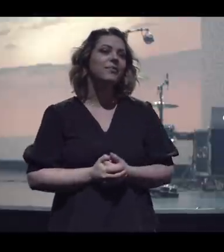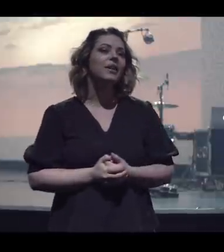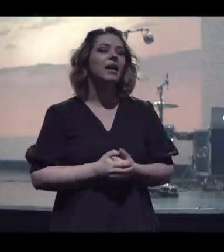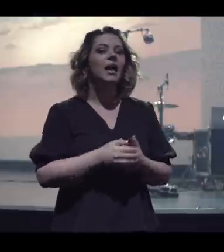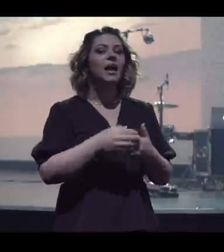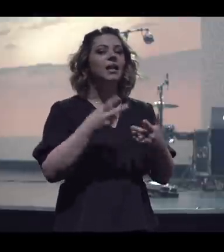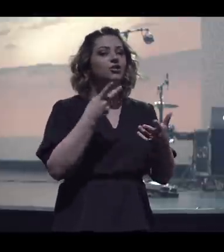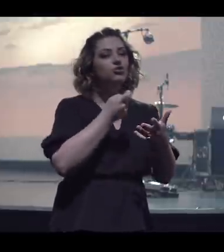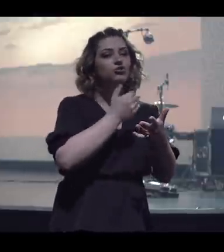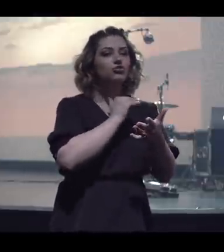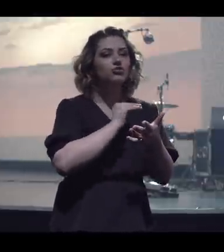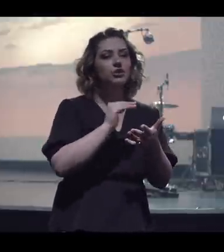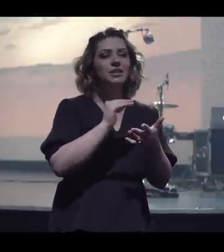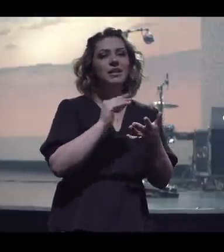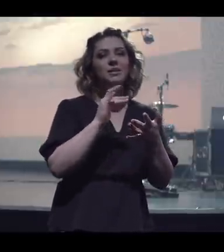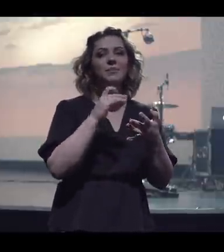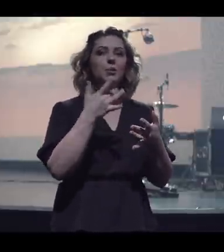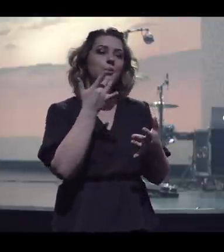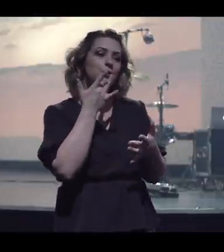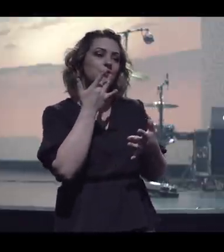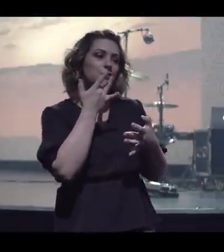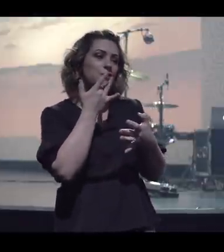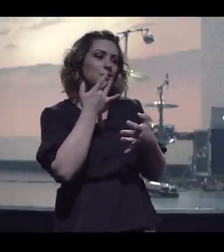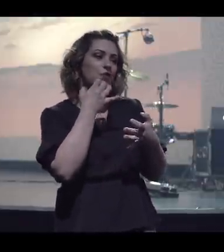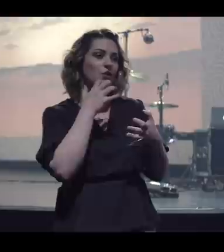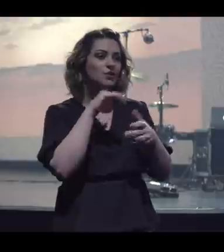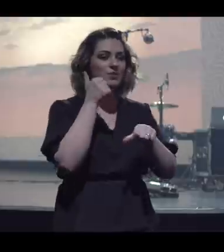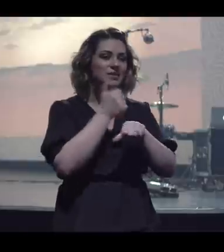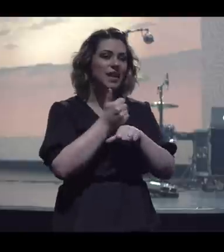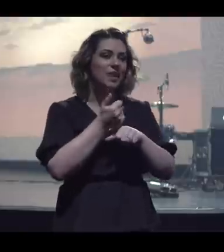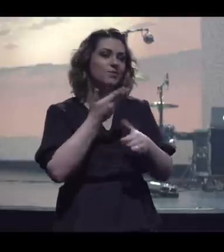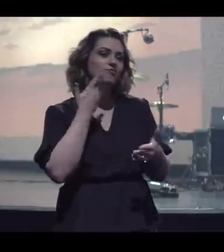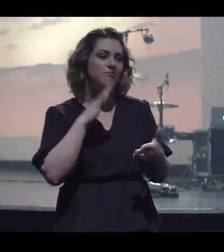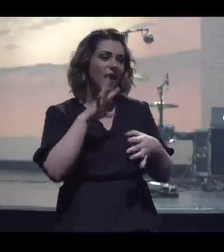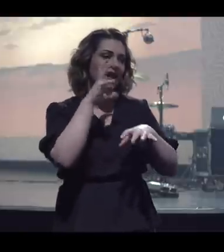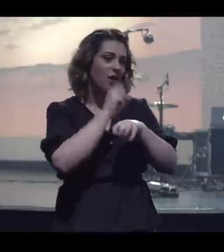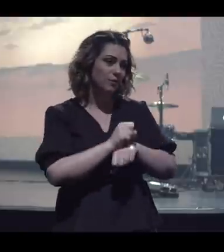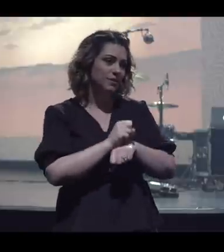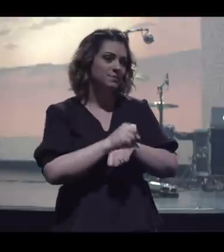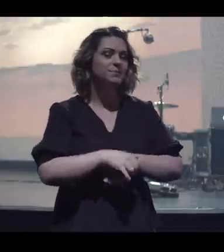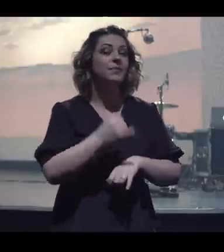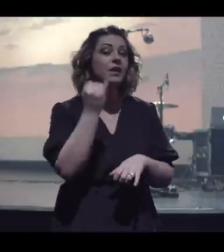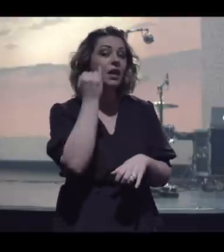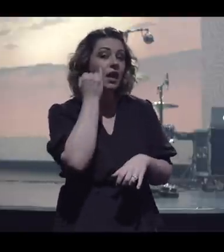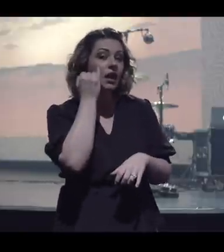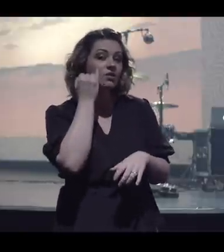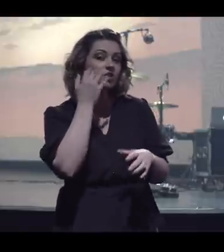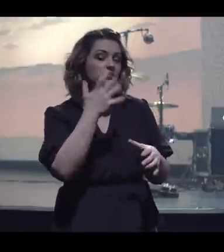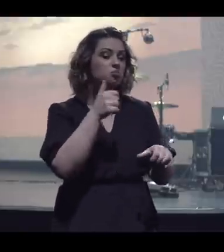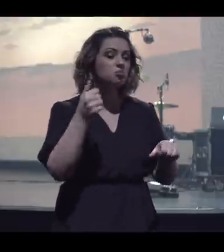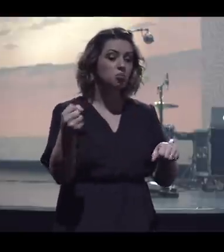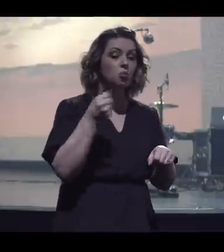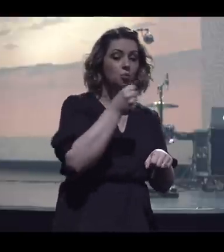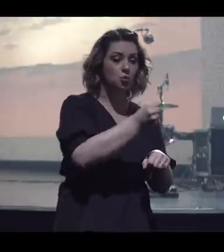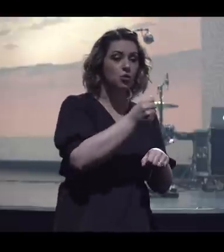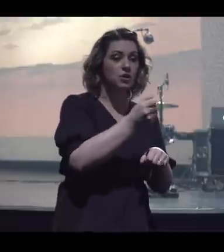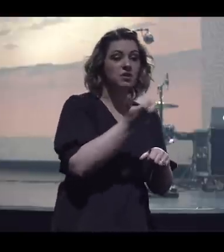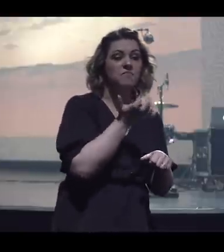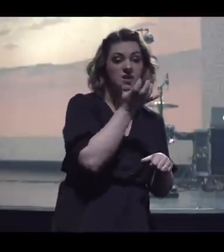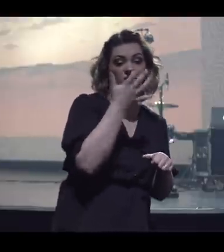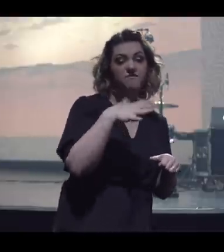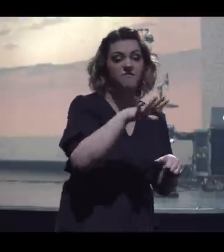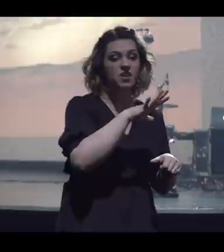They love bad habits. So if you take a sheep and you put them in a field, they will walk in a rut until it's like knee